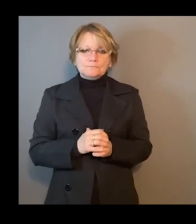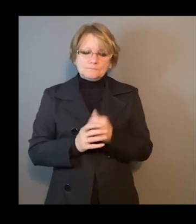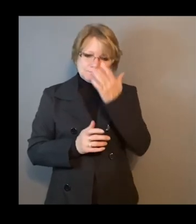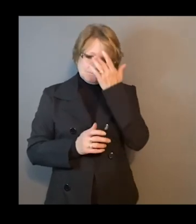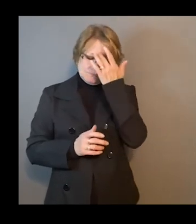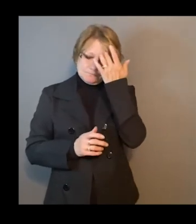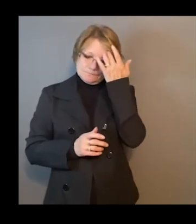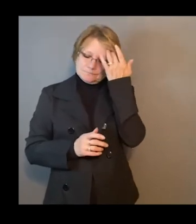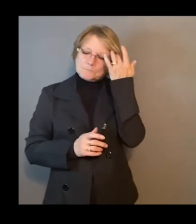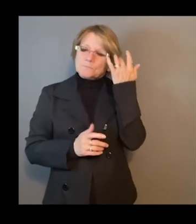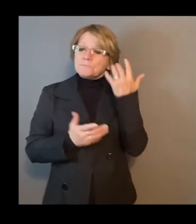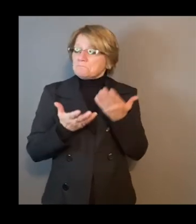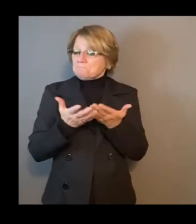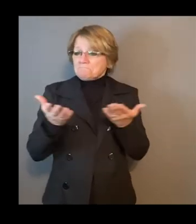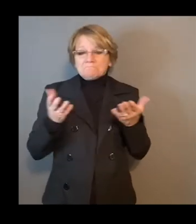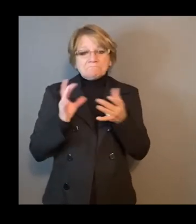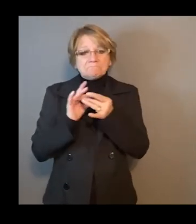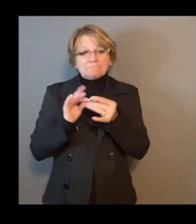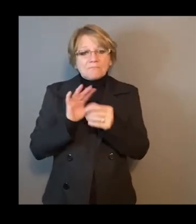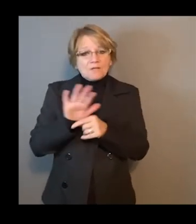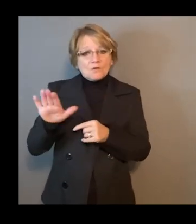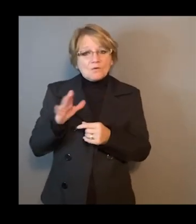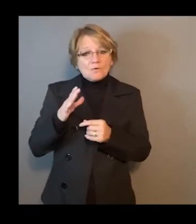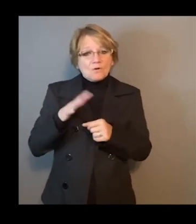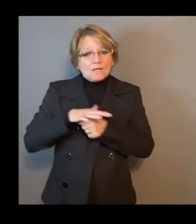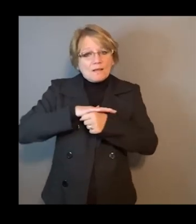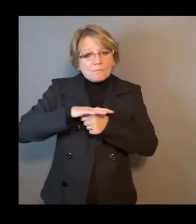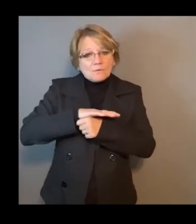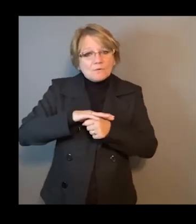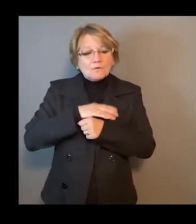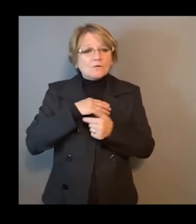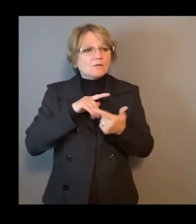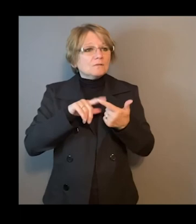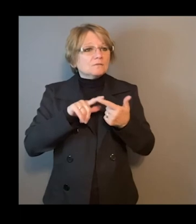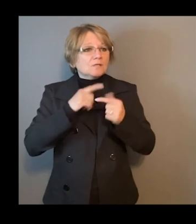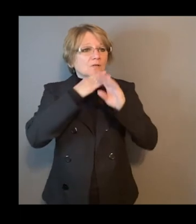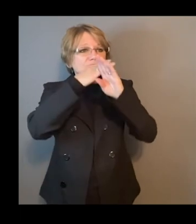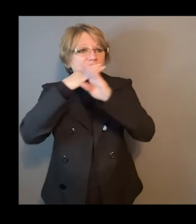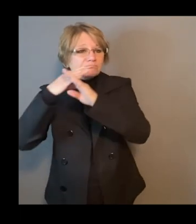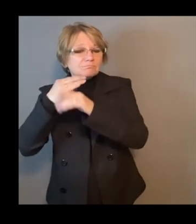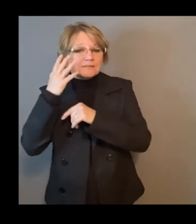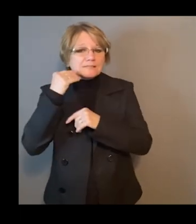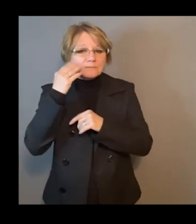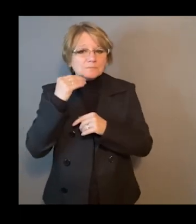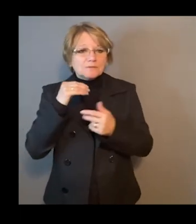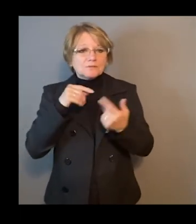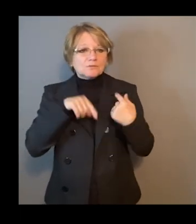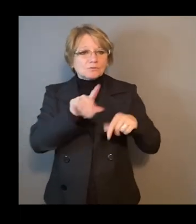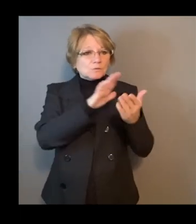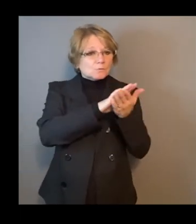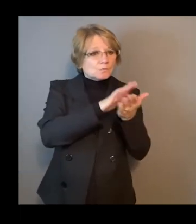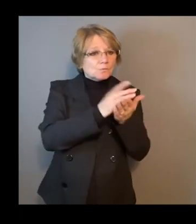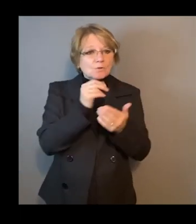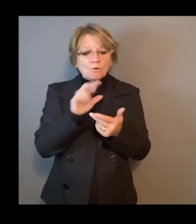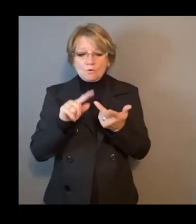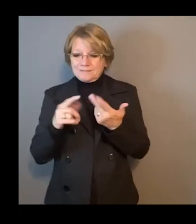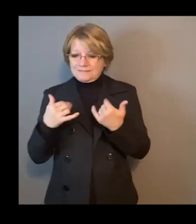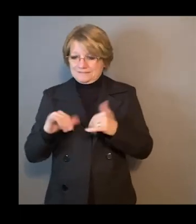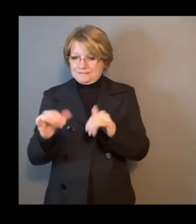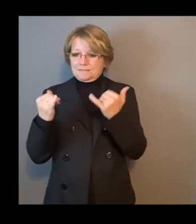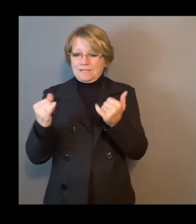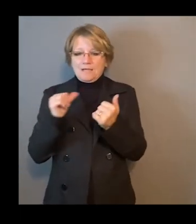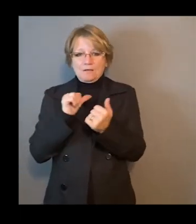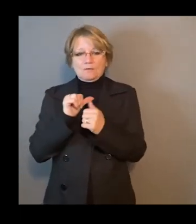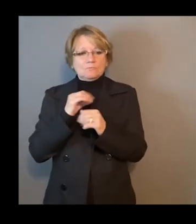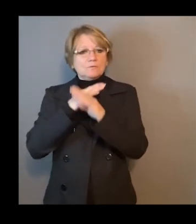Things about your neighborhoods, things that, you know, some of the obstacles you had to face while you were in school or currently still